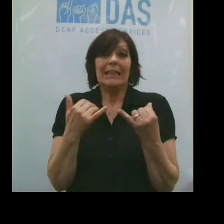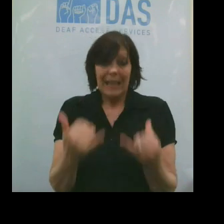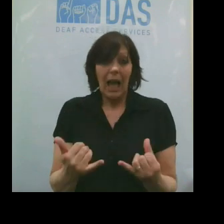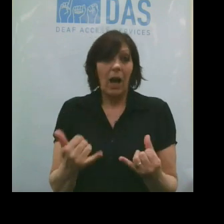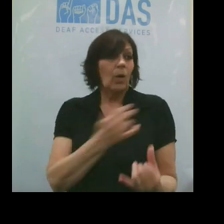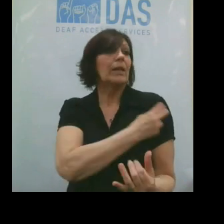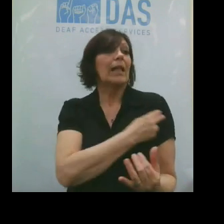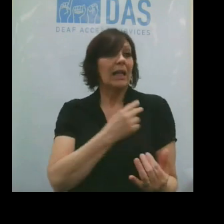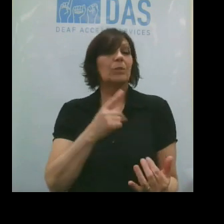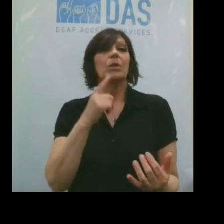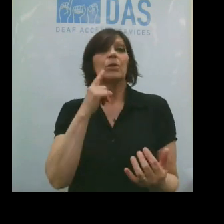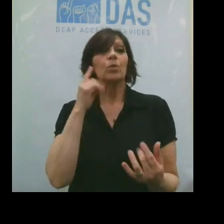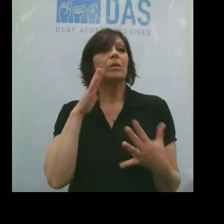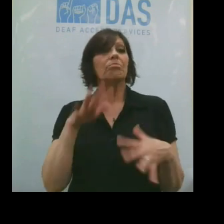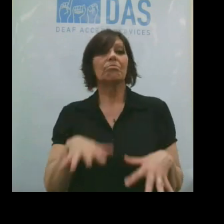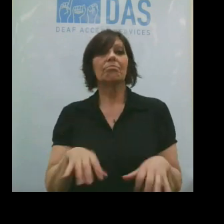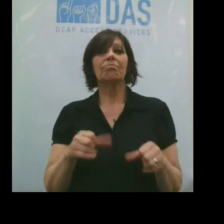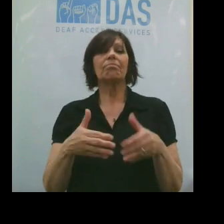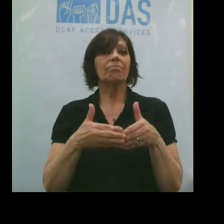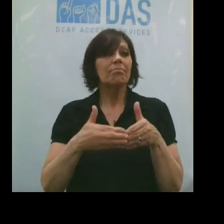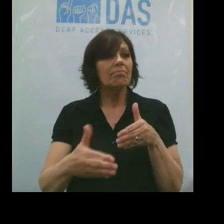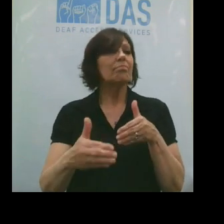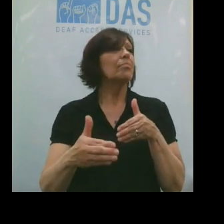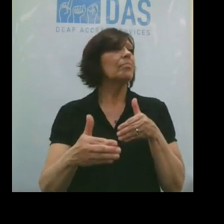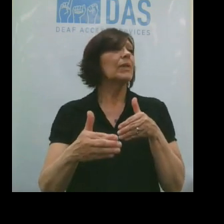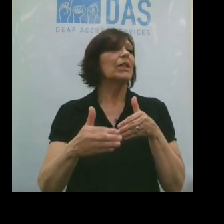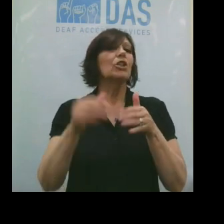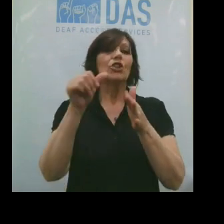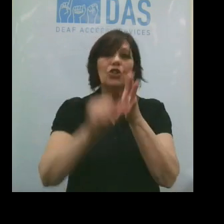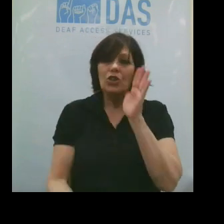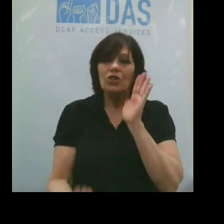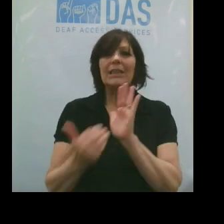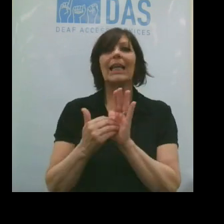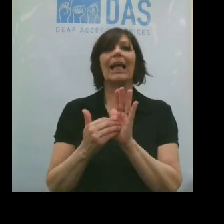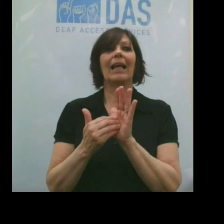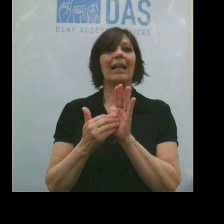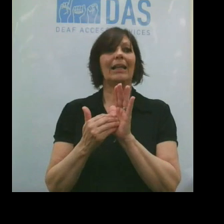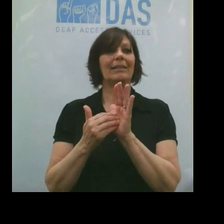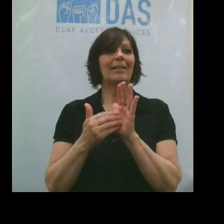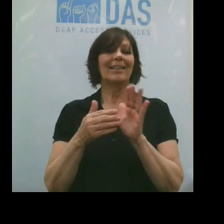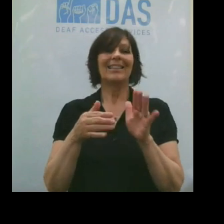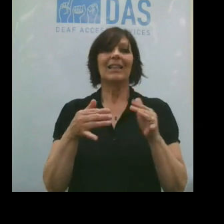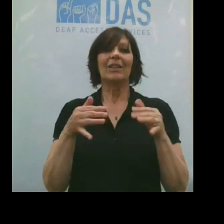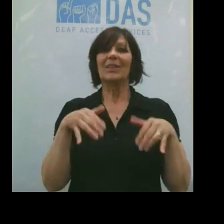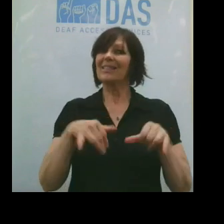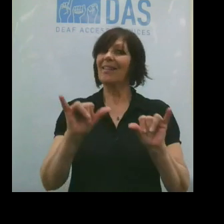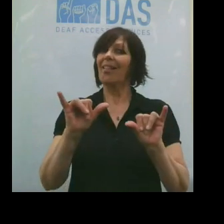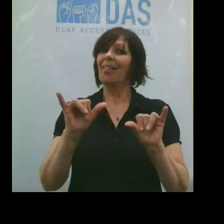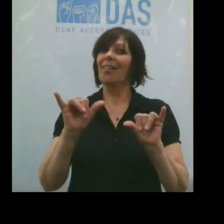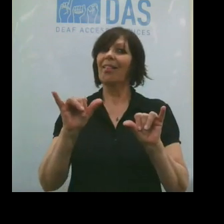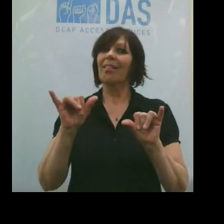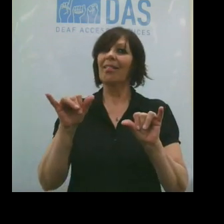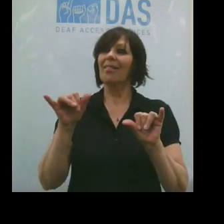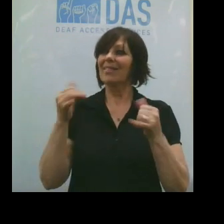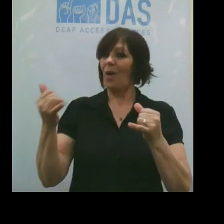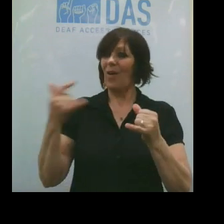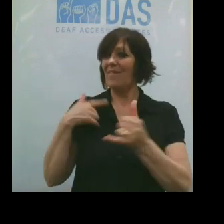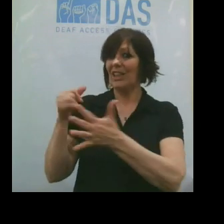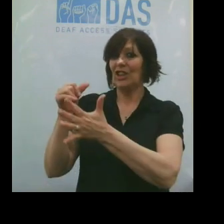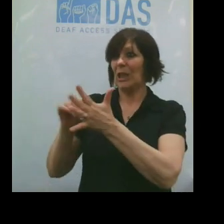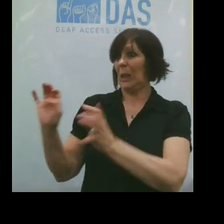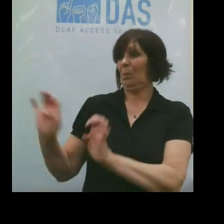the hospitals are going to resume performing elective surgeries, and there are still urgent surgeries that need to go